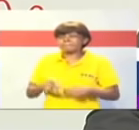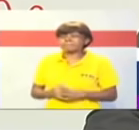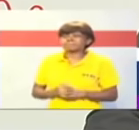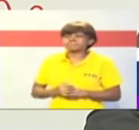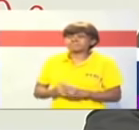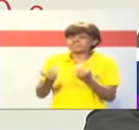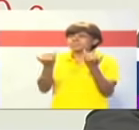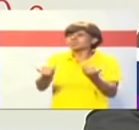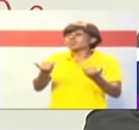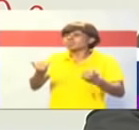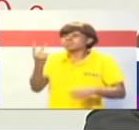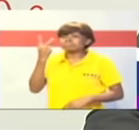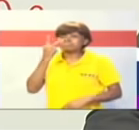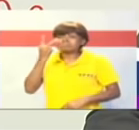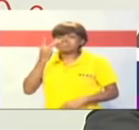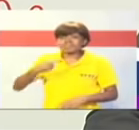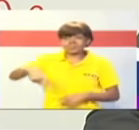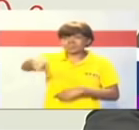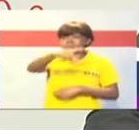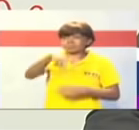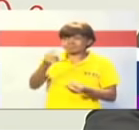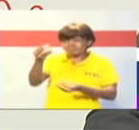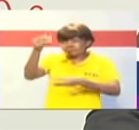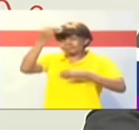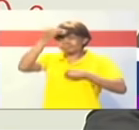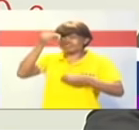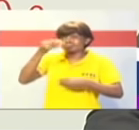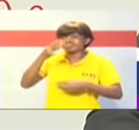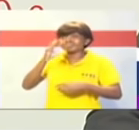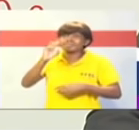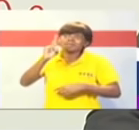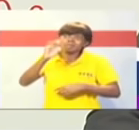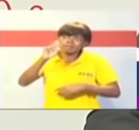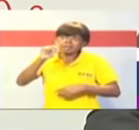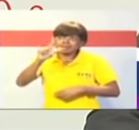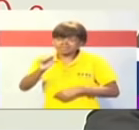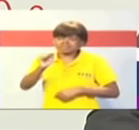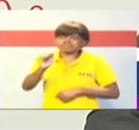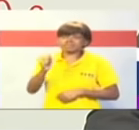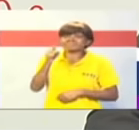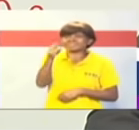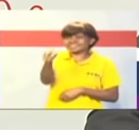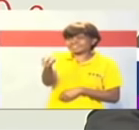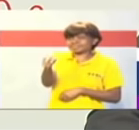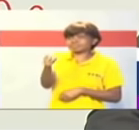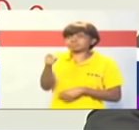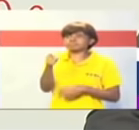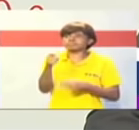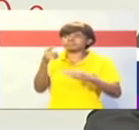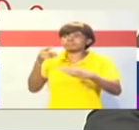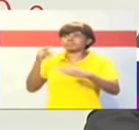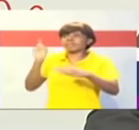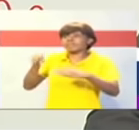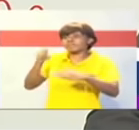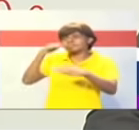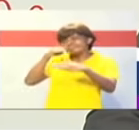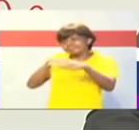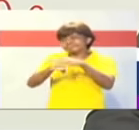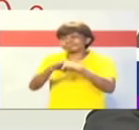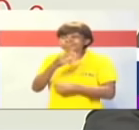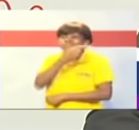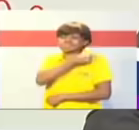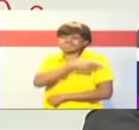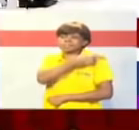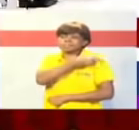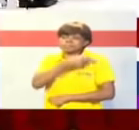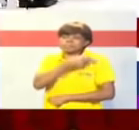seen some hospitalization in Delta cases. But the predominant majority so far have been mild cases and